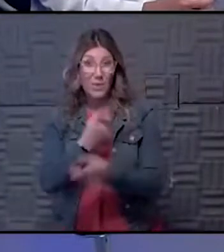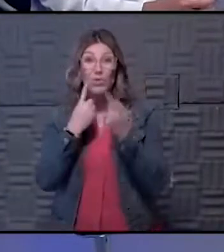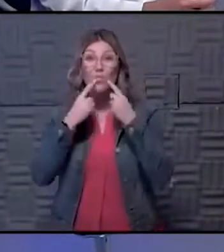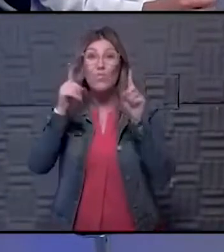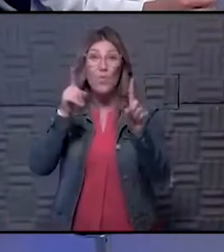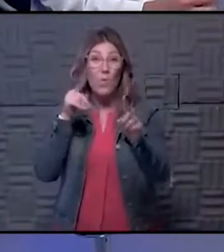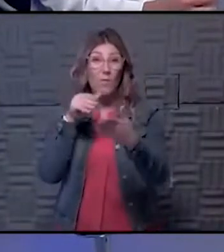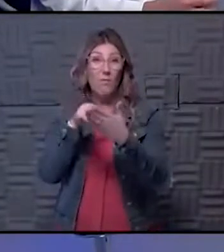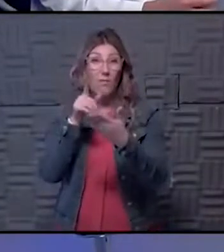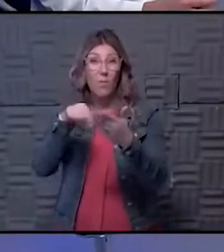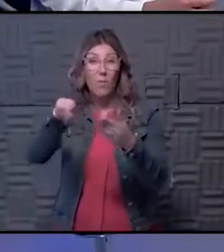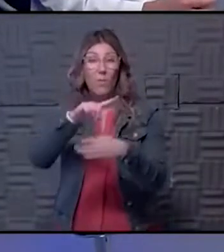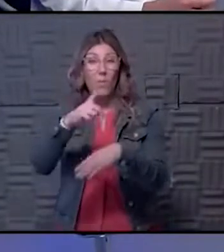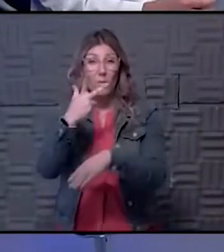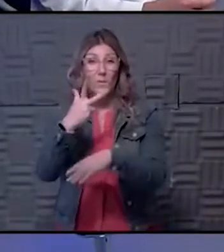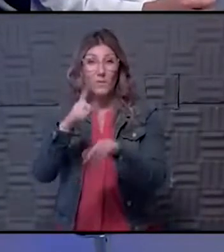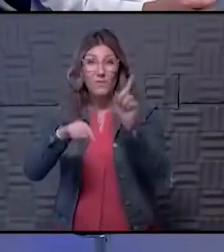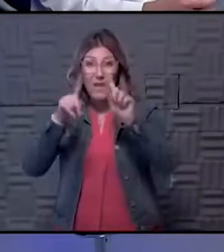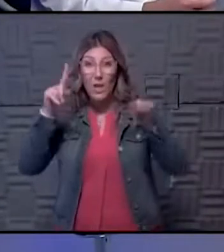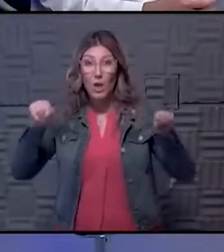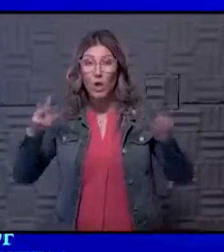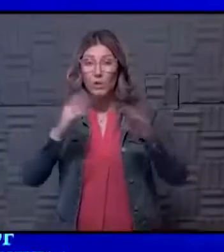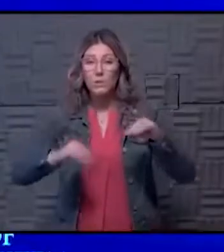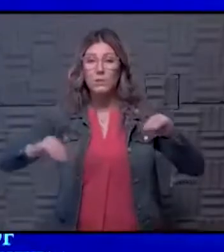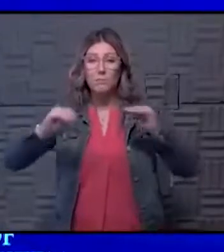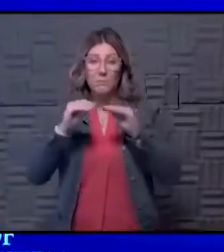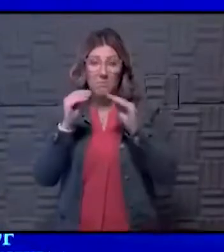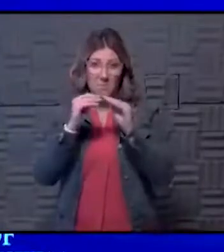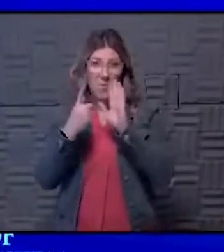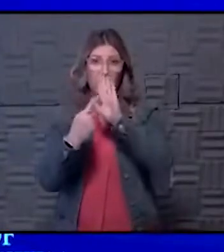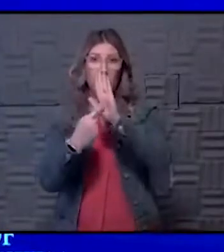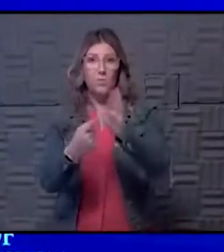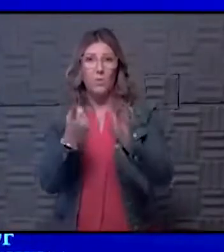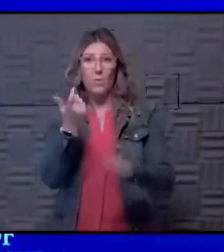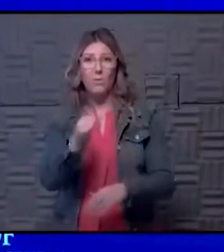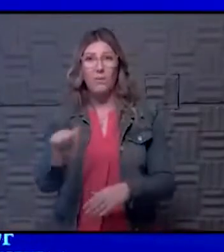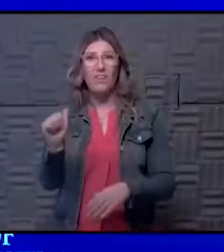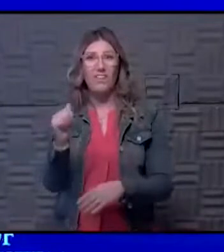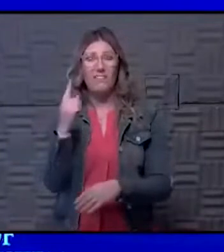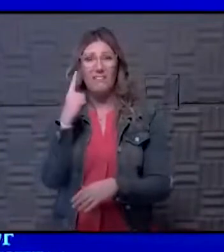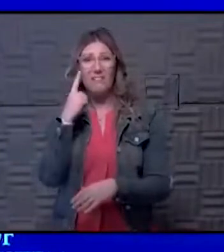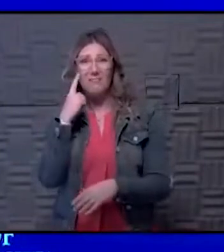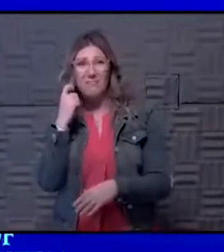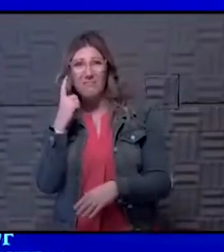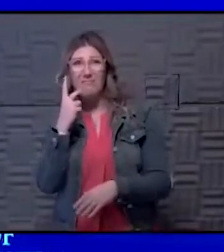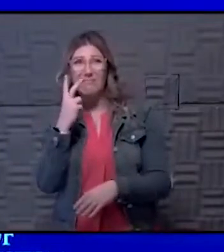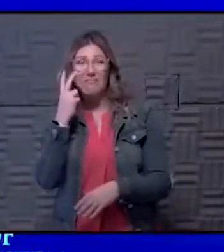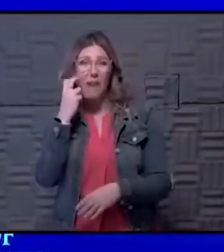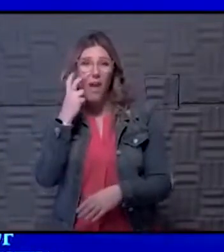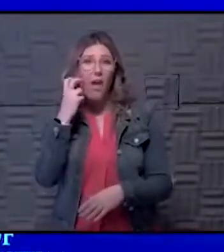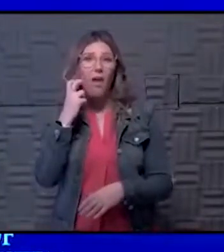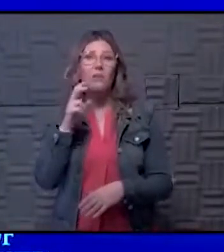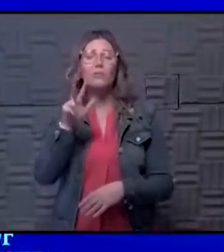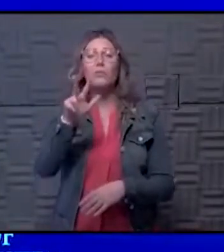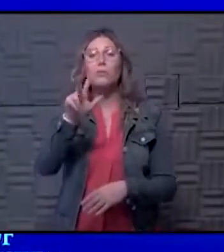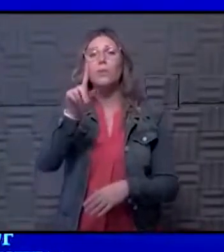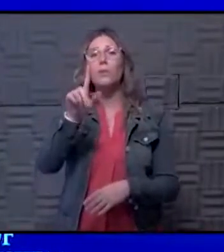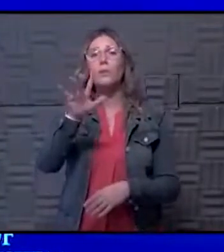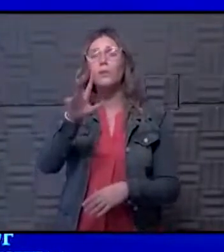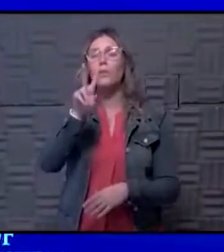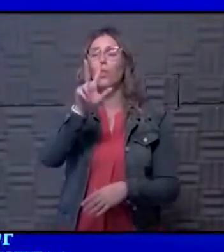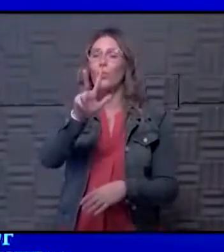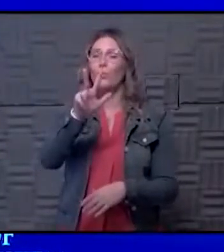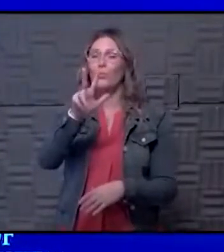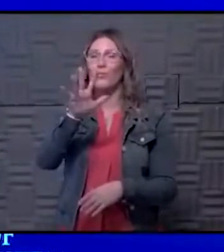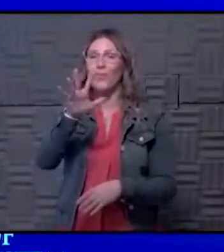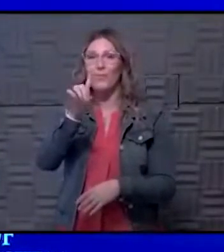works against the variant. More and more data is proving that. The only one that was in any doubt really is the 351 out of South Africa. But even there, it shows significant